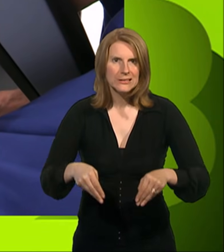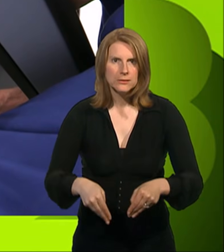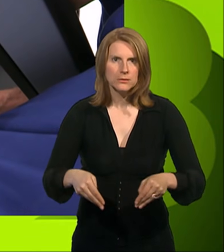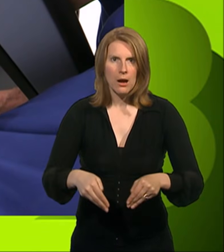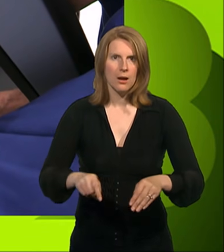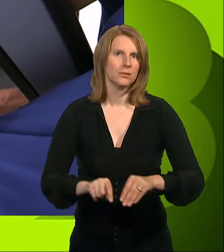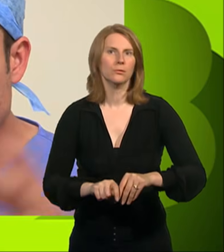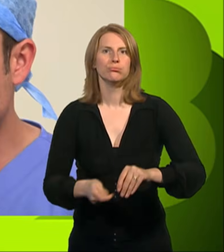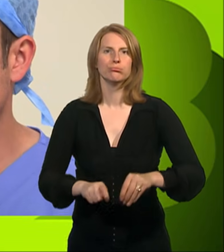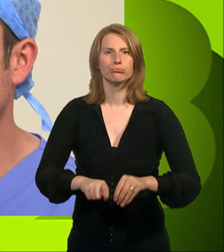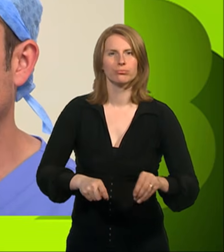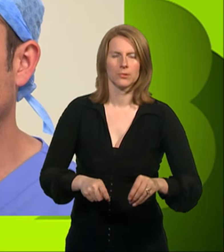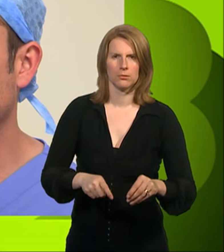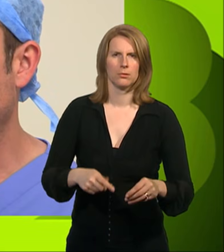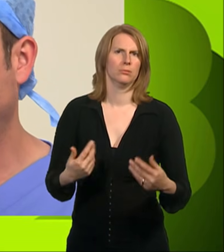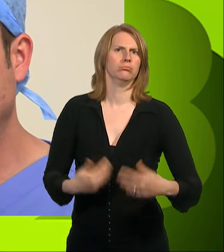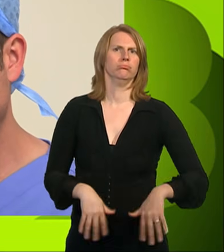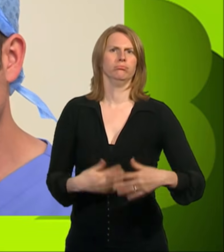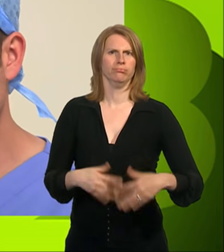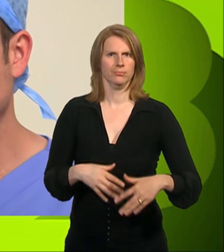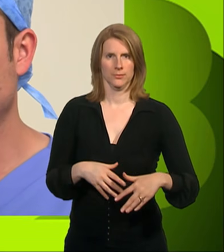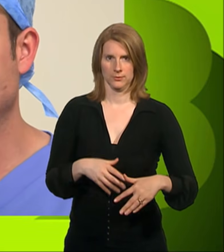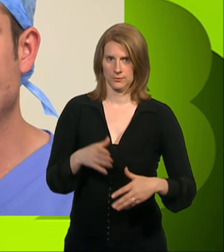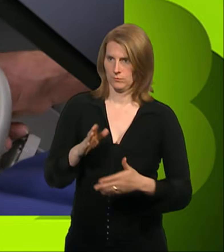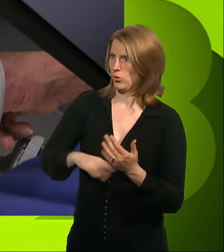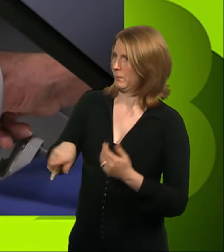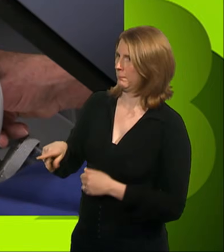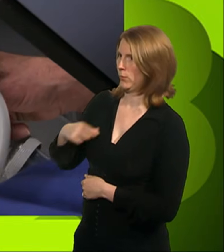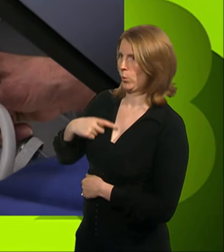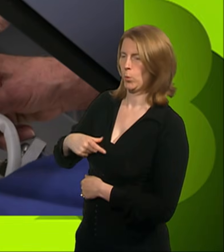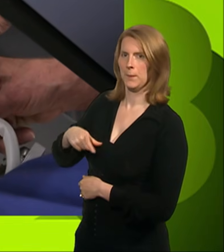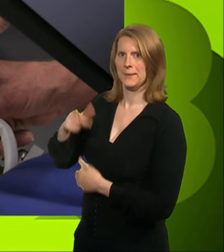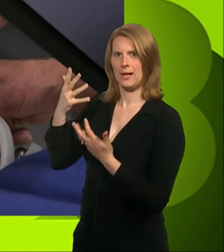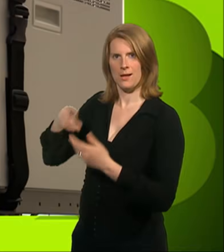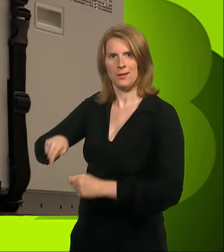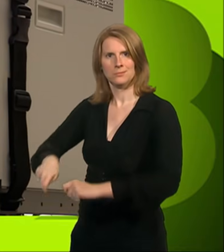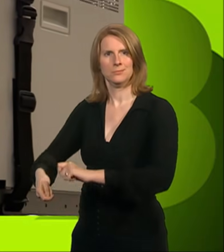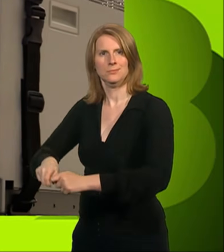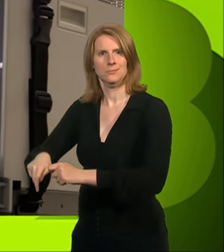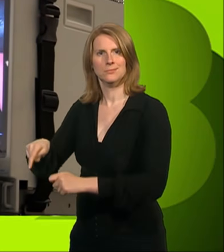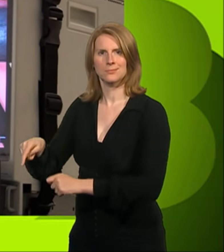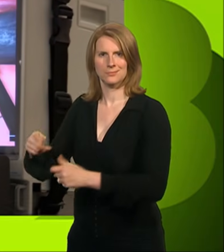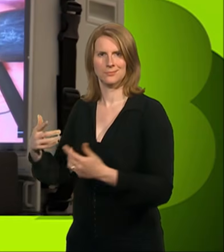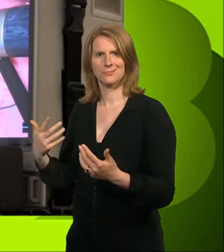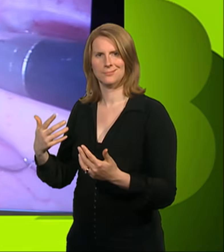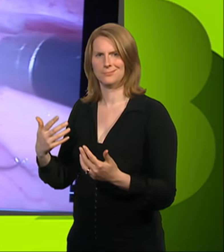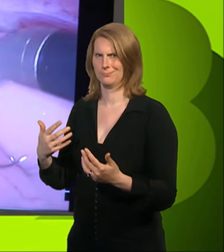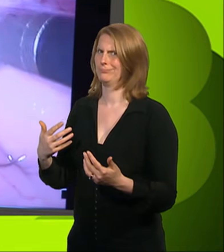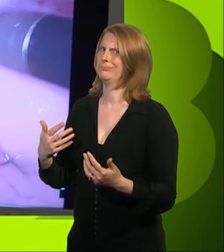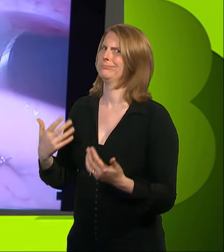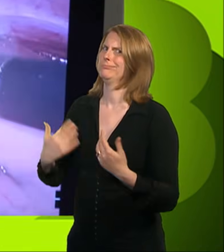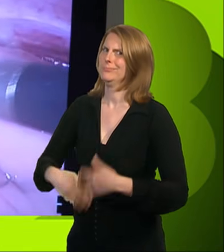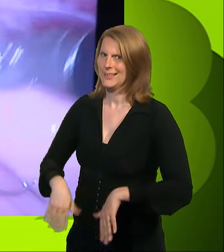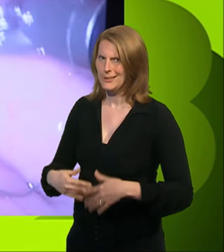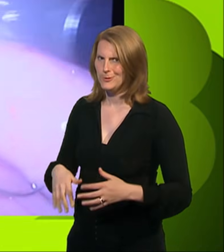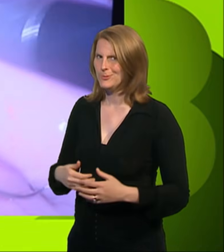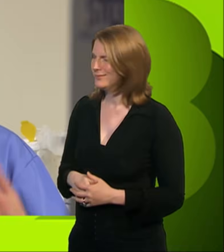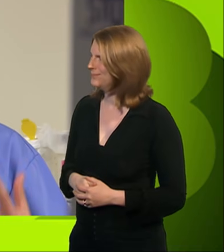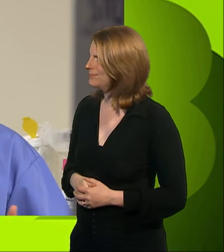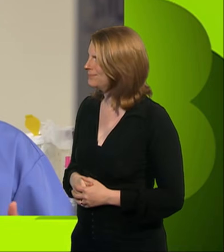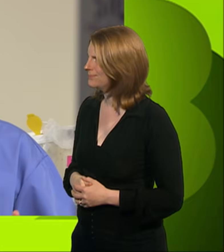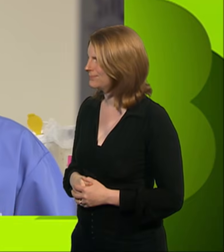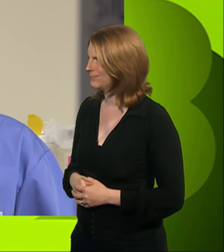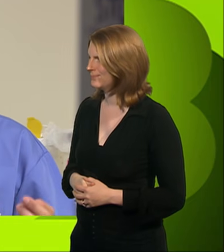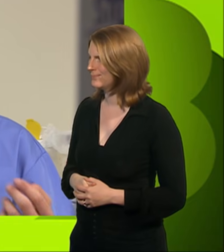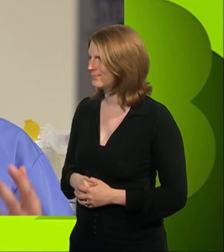human hands and it shrinks them down, and it gives Dr Xand tiny robot hands inside the patient's body.